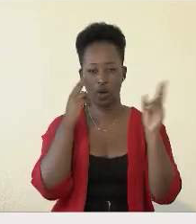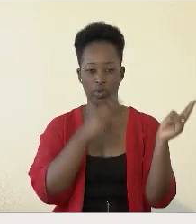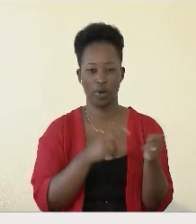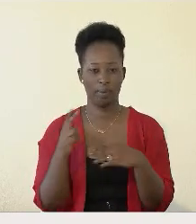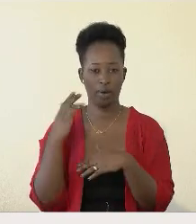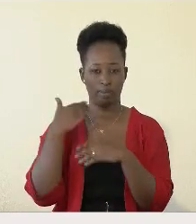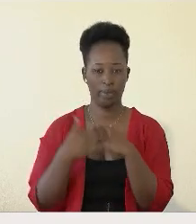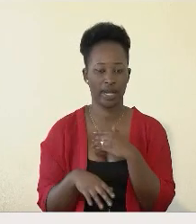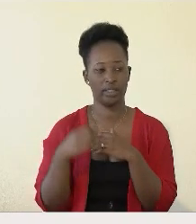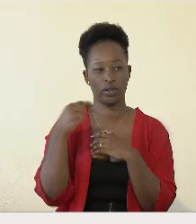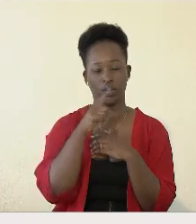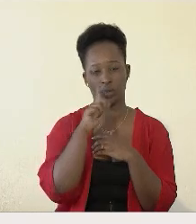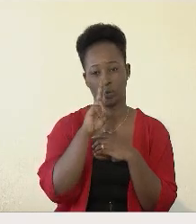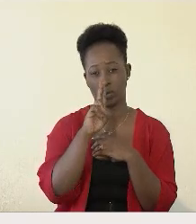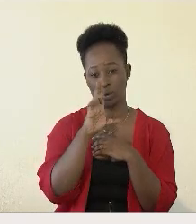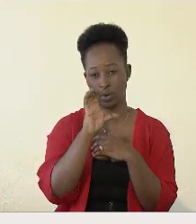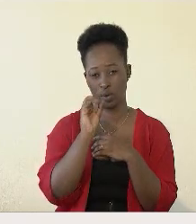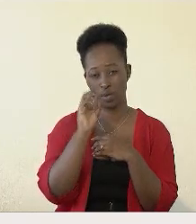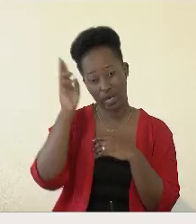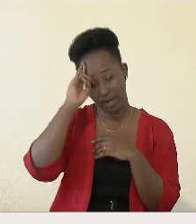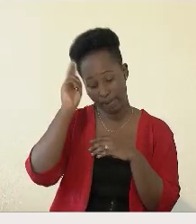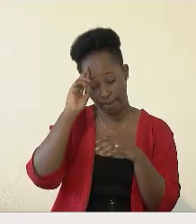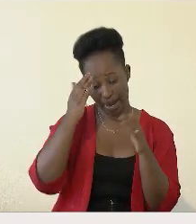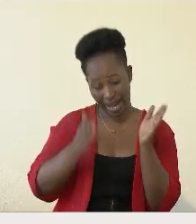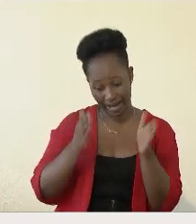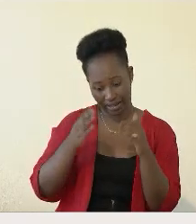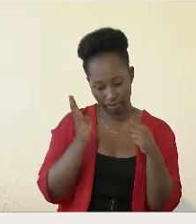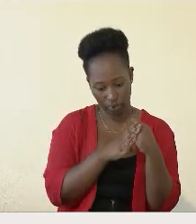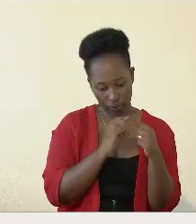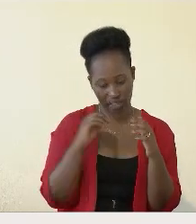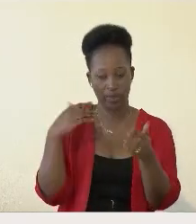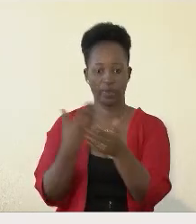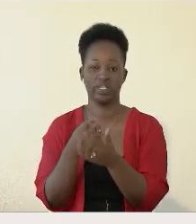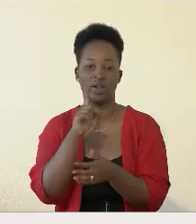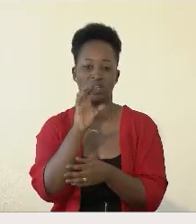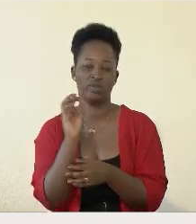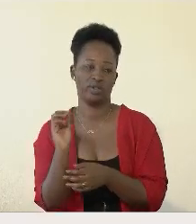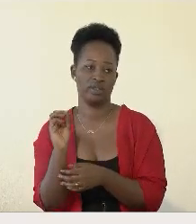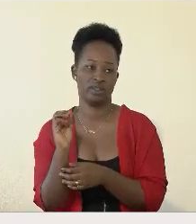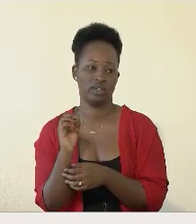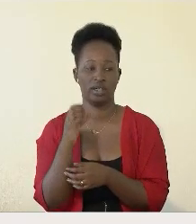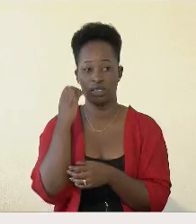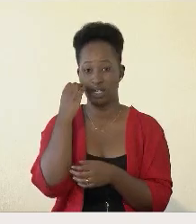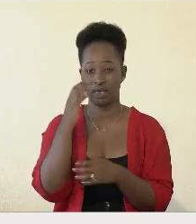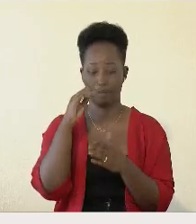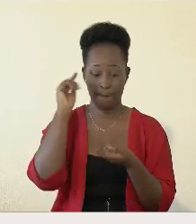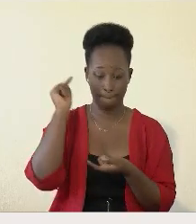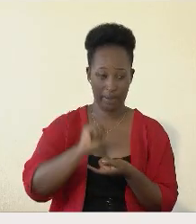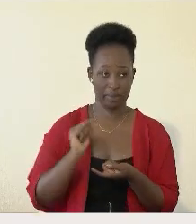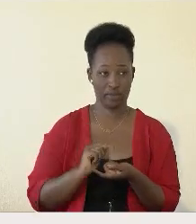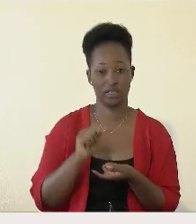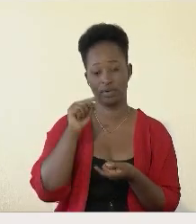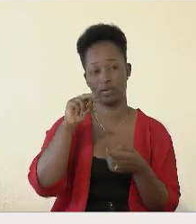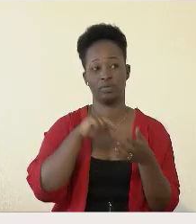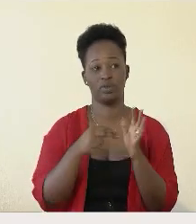from 90 to 100 milligrams per 100 milliliters of blood. So if it drops down, that is